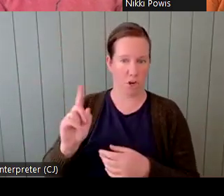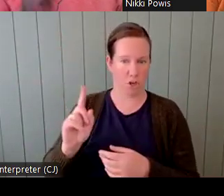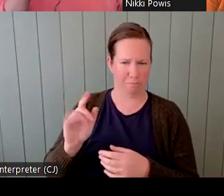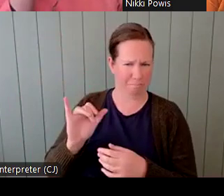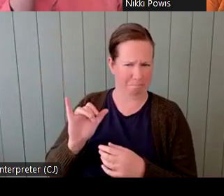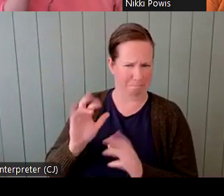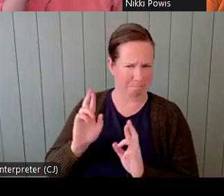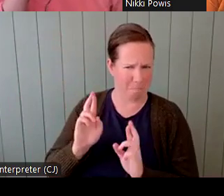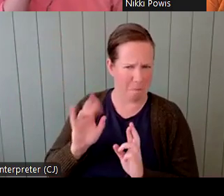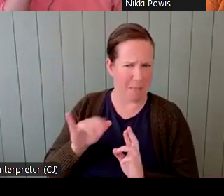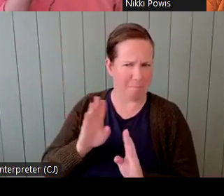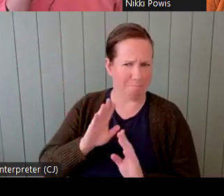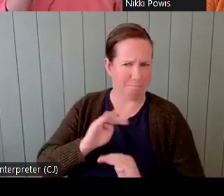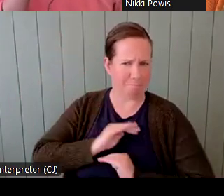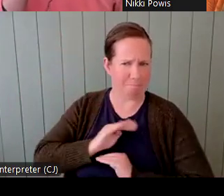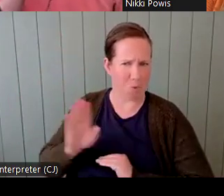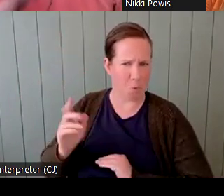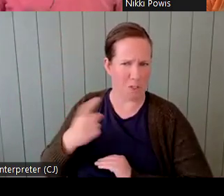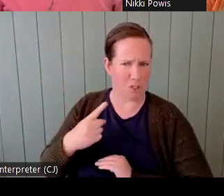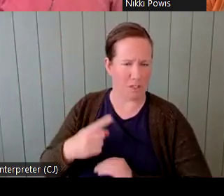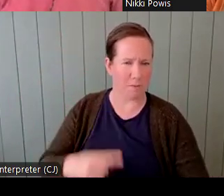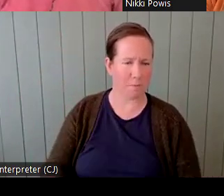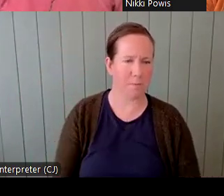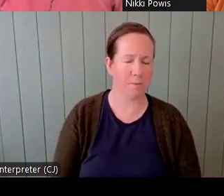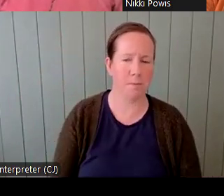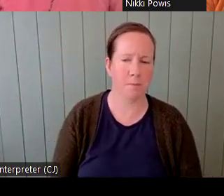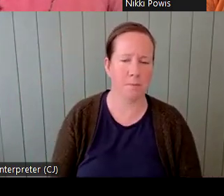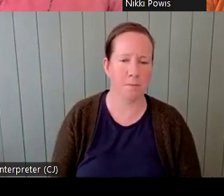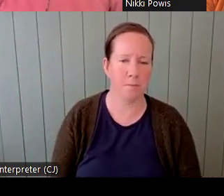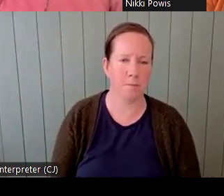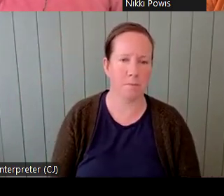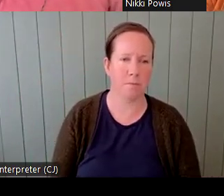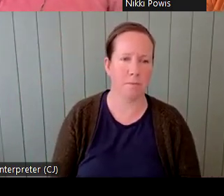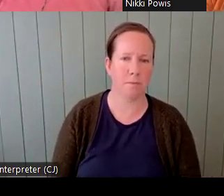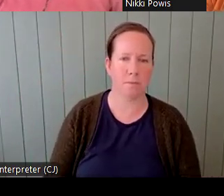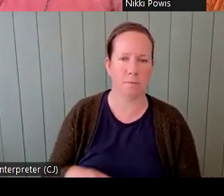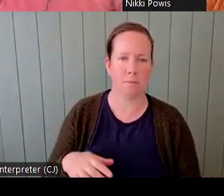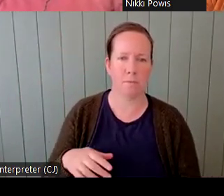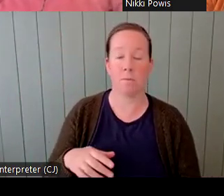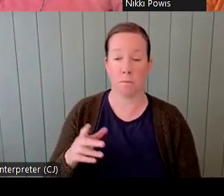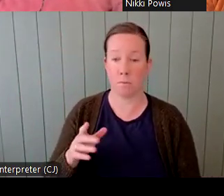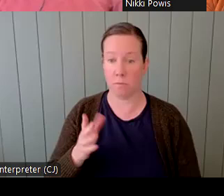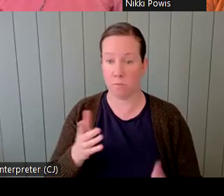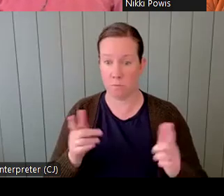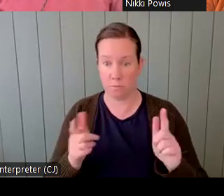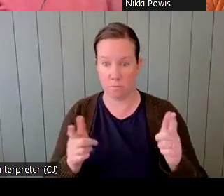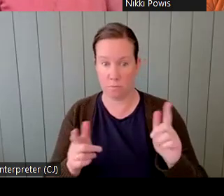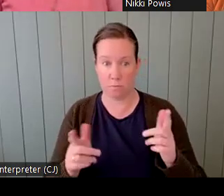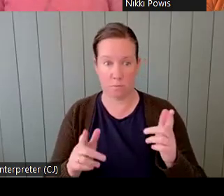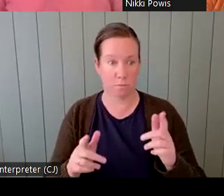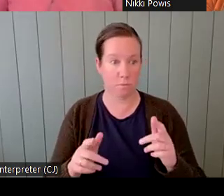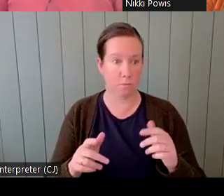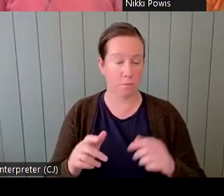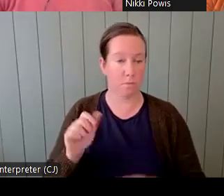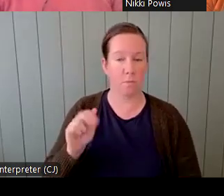not sure if I'm answering it properly. No. And Same. Yeah. Santiago? Oh, or Aarti, are you? But Yeah,